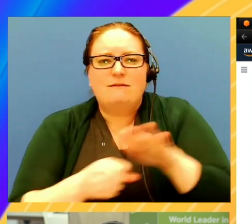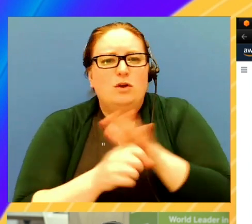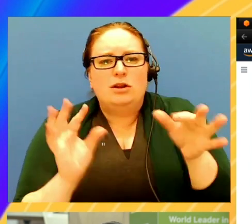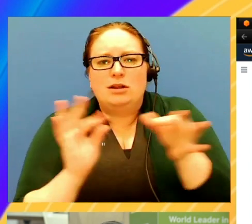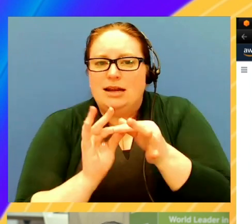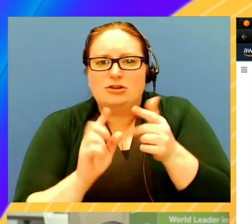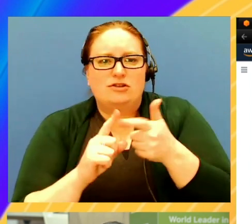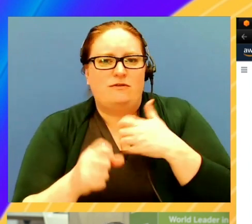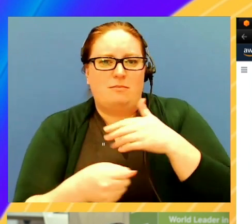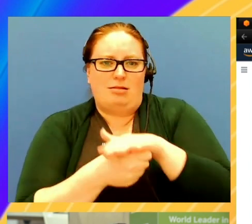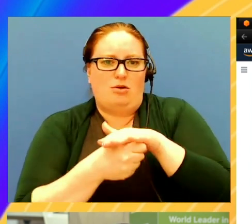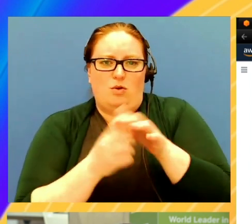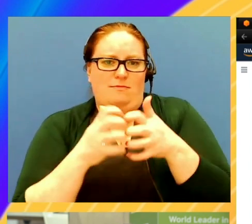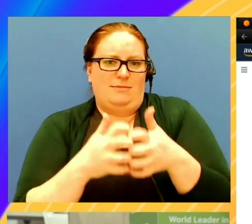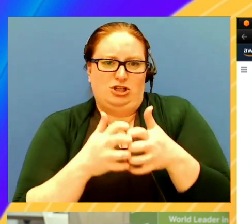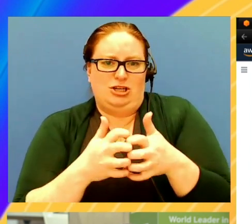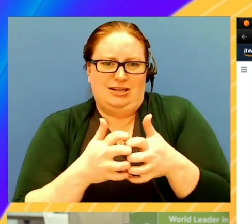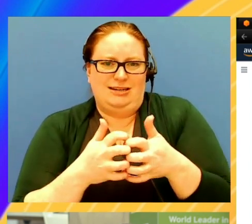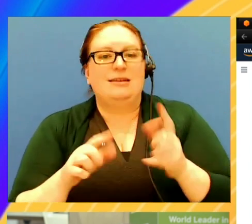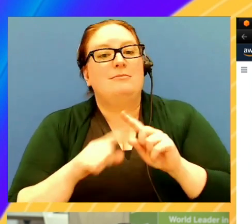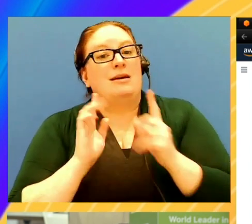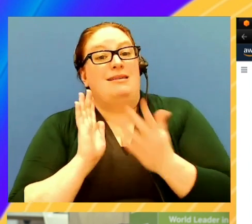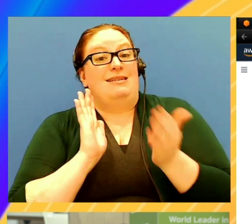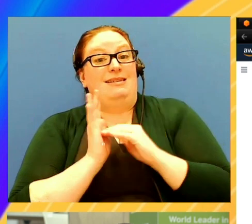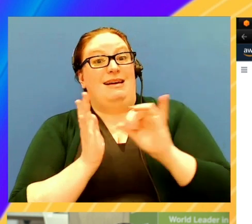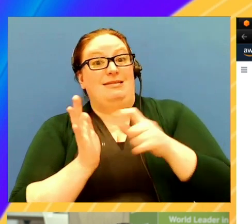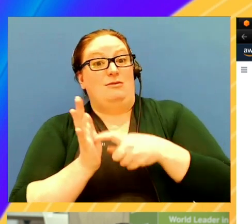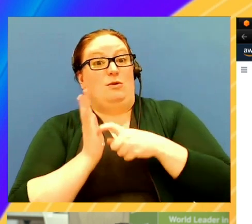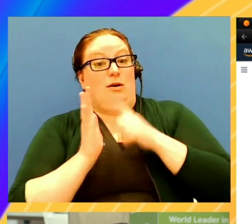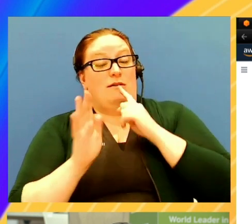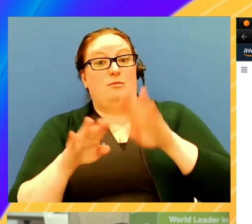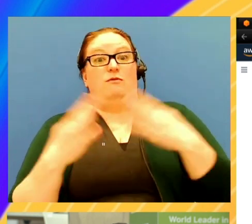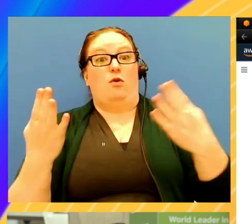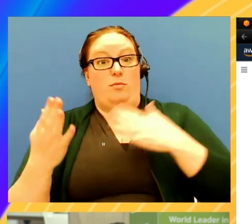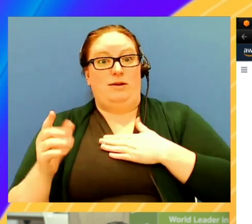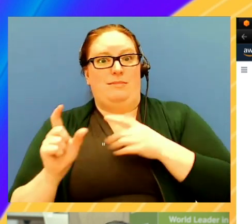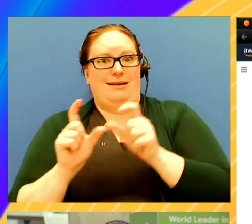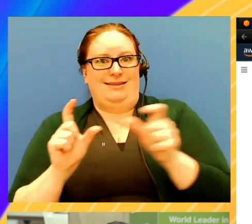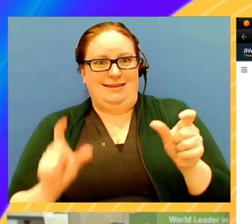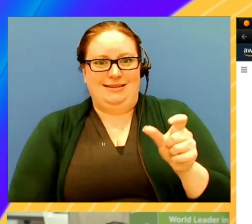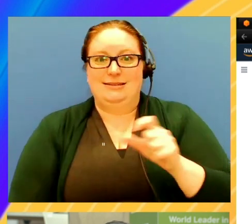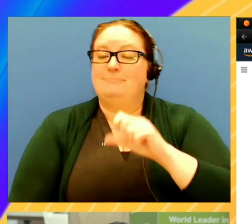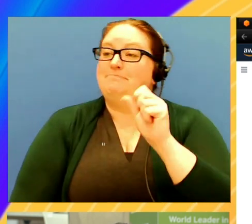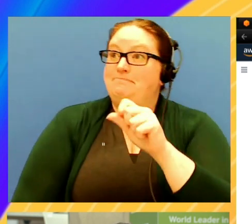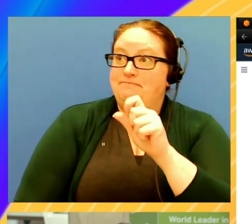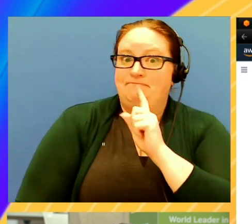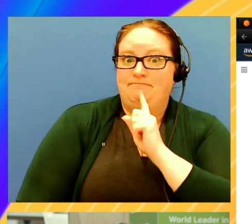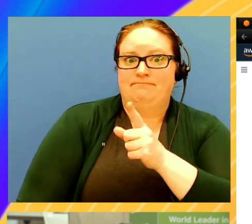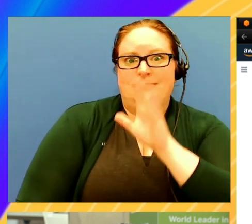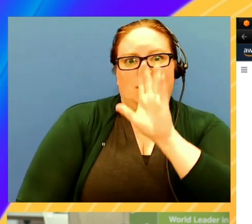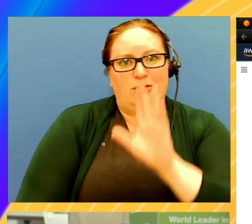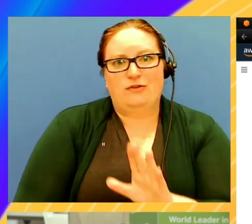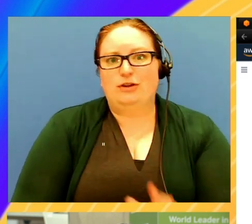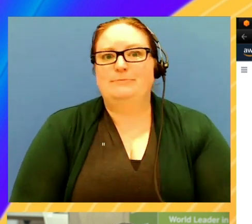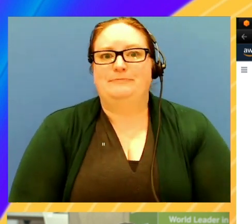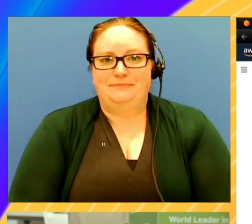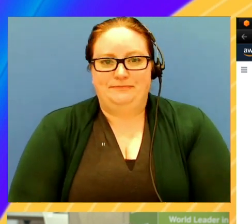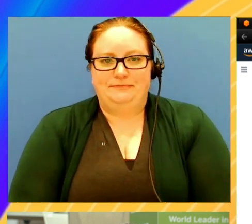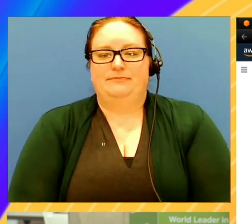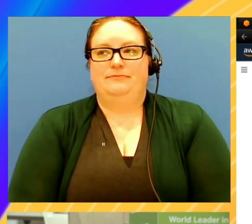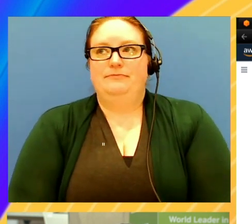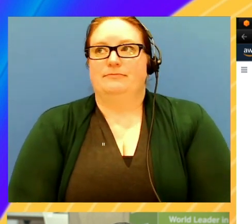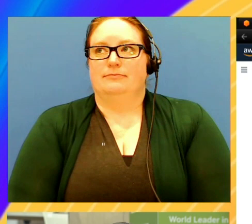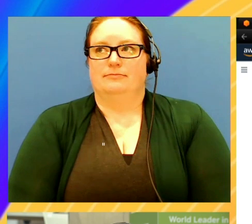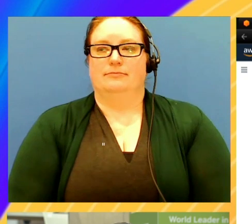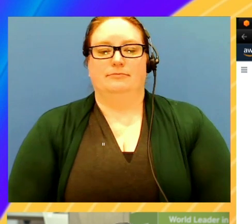local machine. But that, again, would make that requirement of opening up my instance. And yeah, that's wonderful. And so I wanted